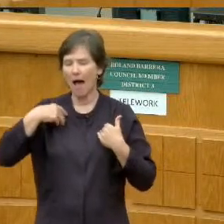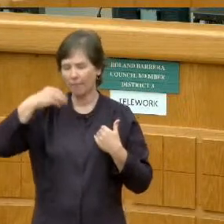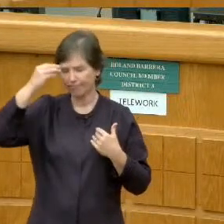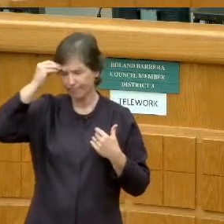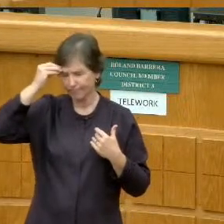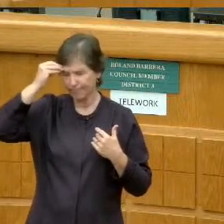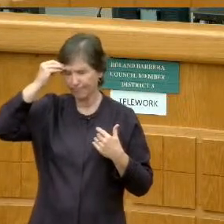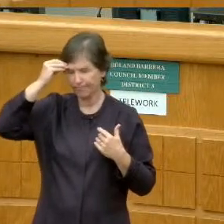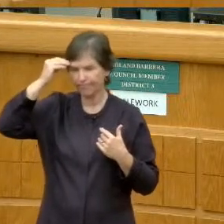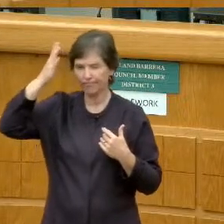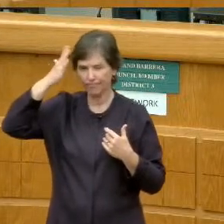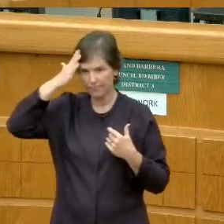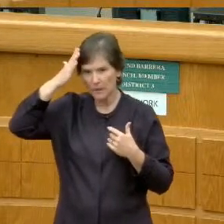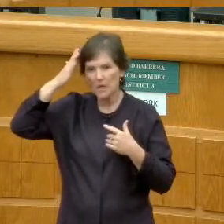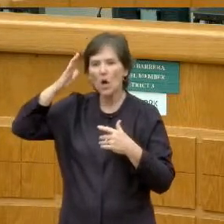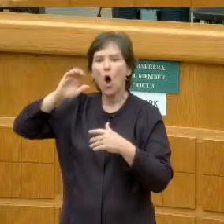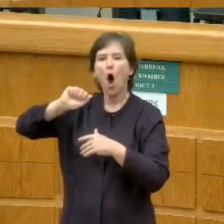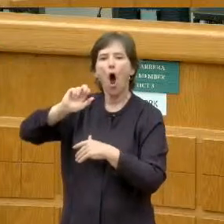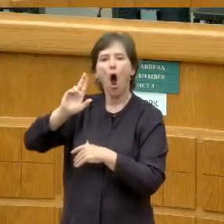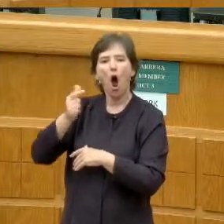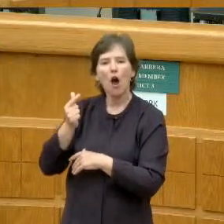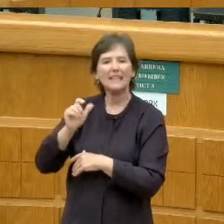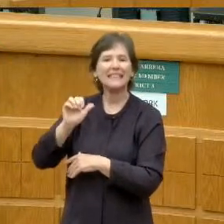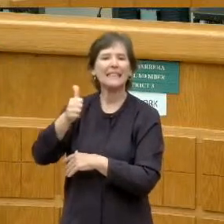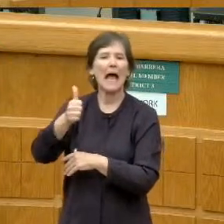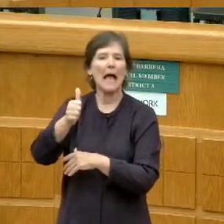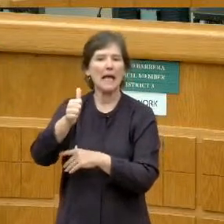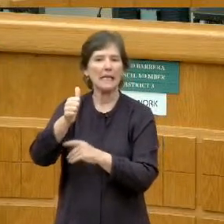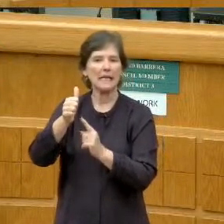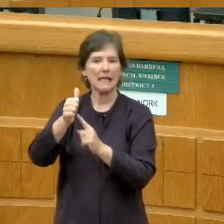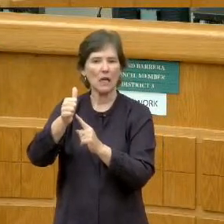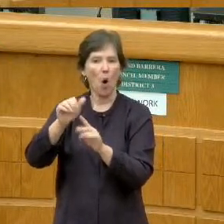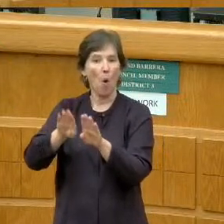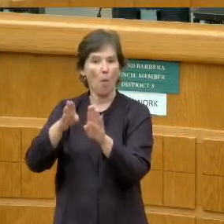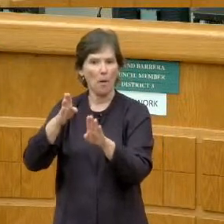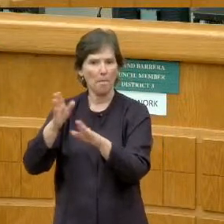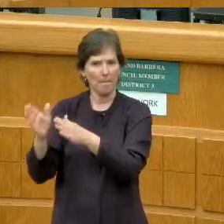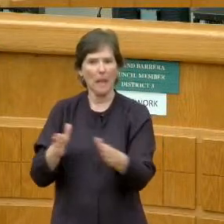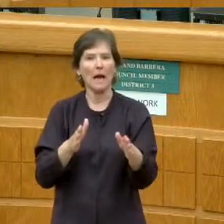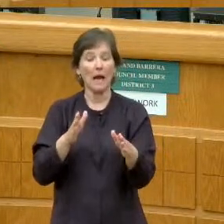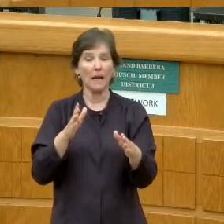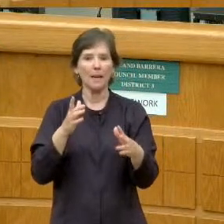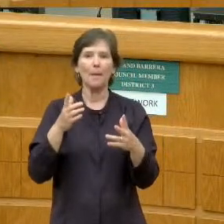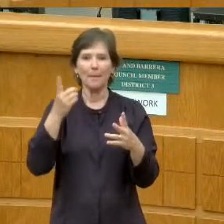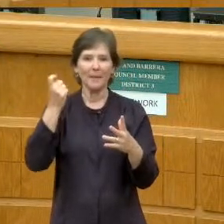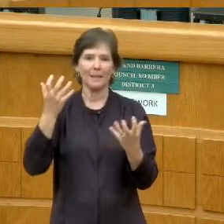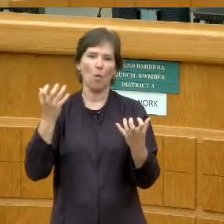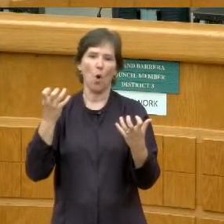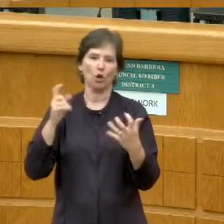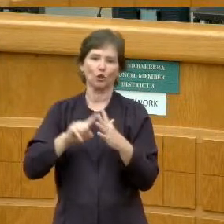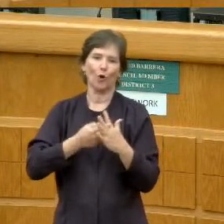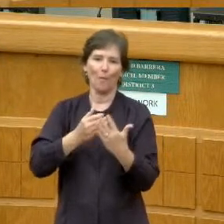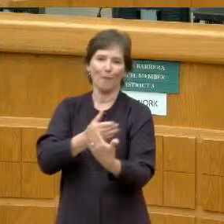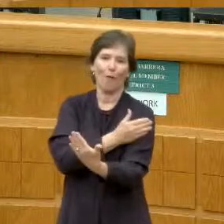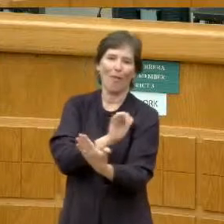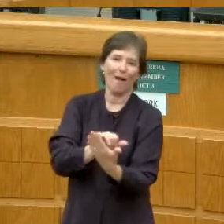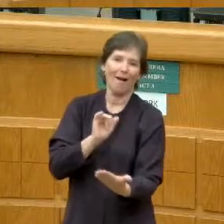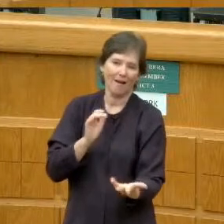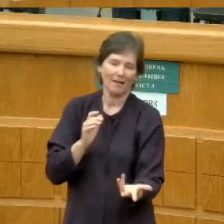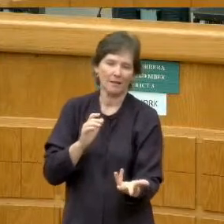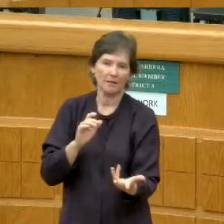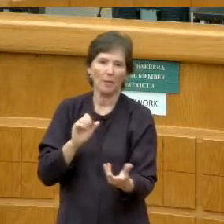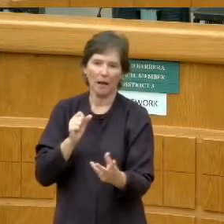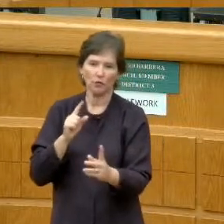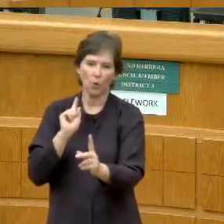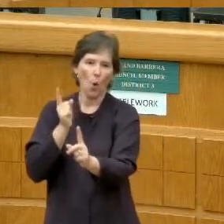so that I could beat it. I want to beat August 10th, but that was the day that we set aside. But